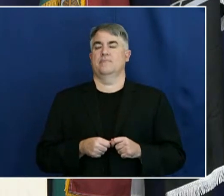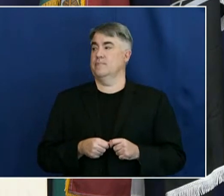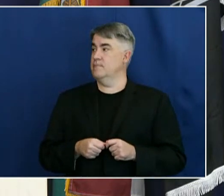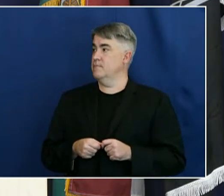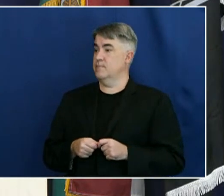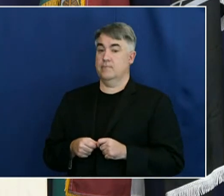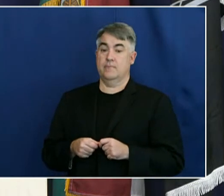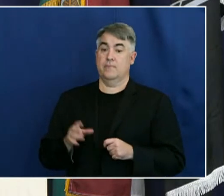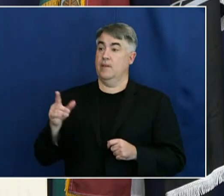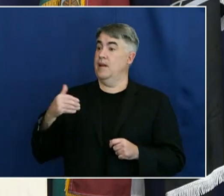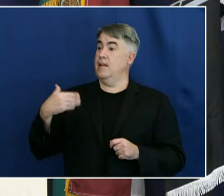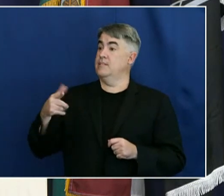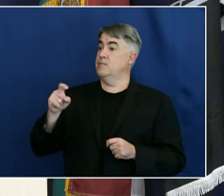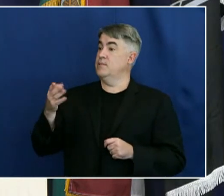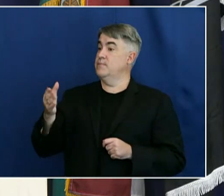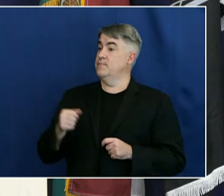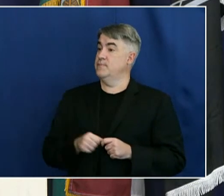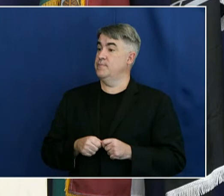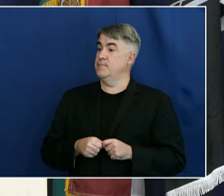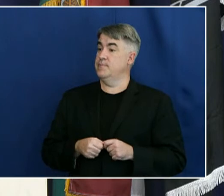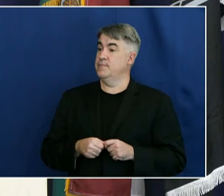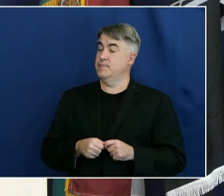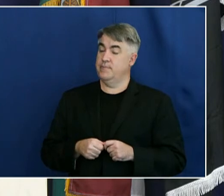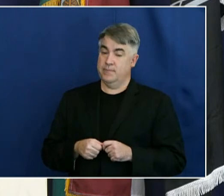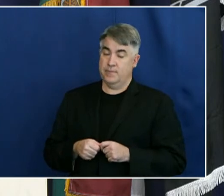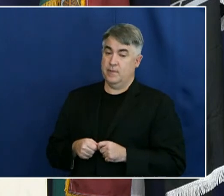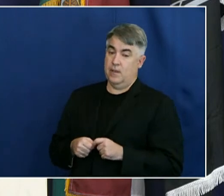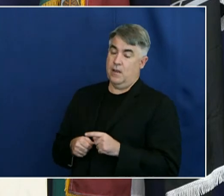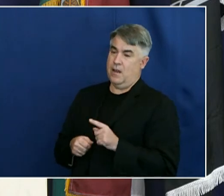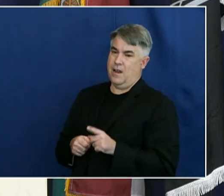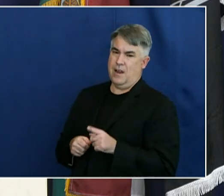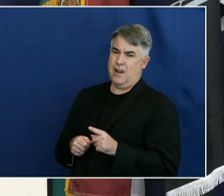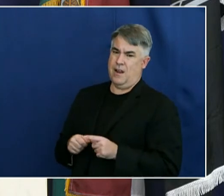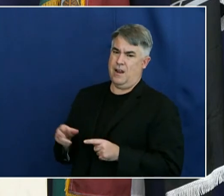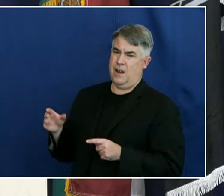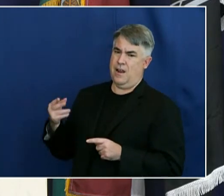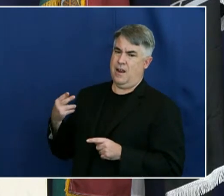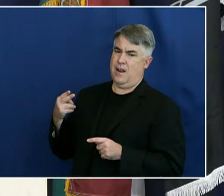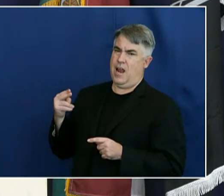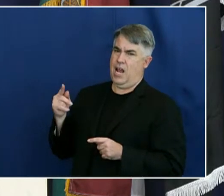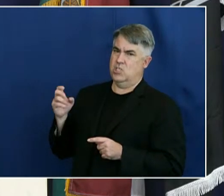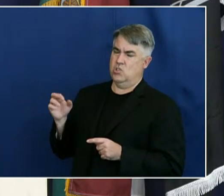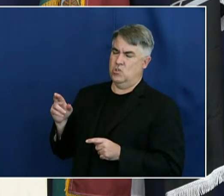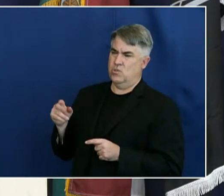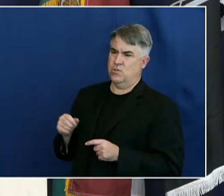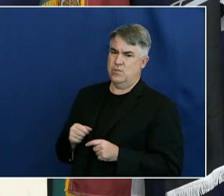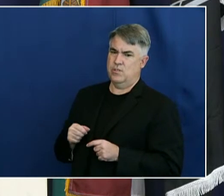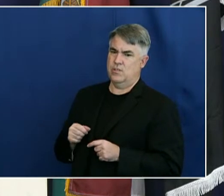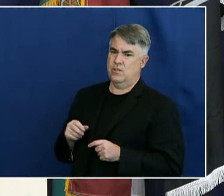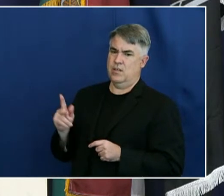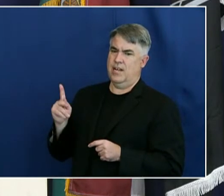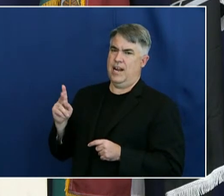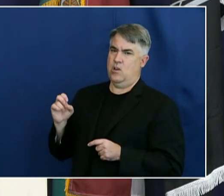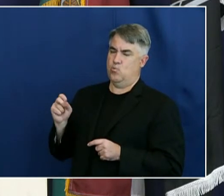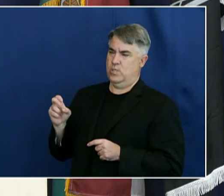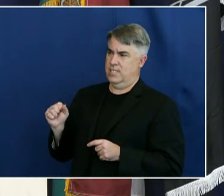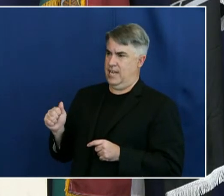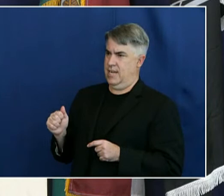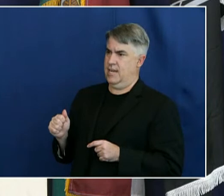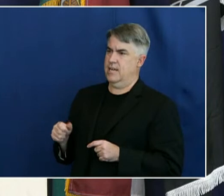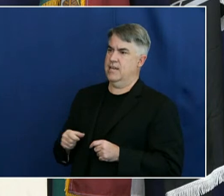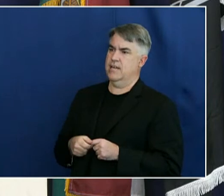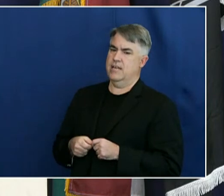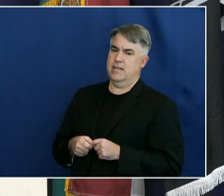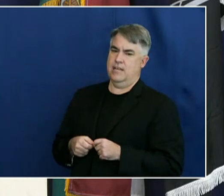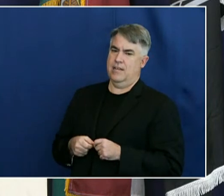All right, next question. This question is from Hunter Sowards with KUSI. Please go ahead. Hi